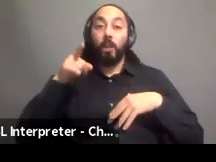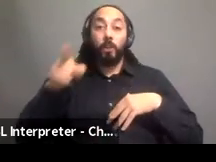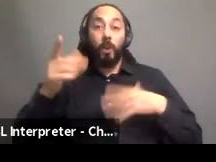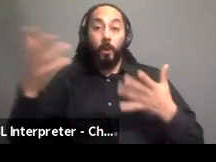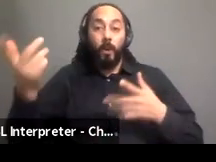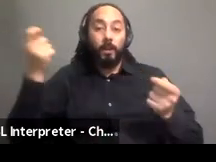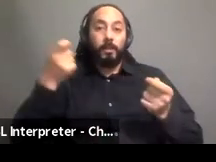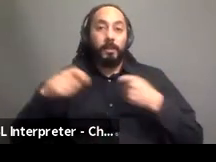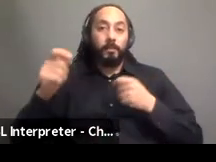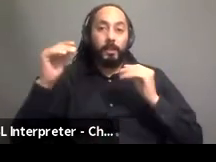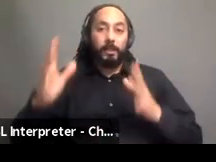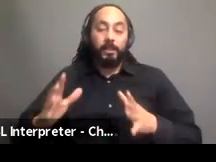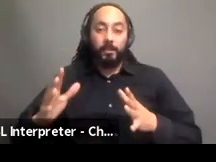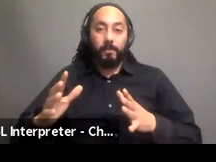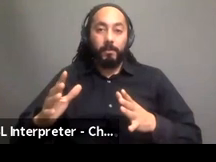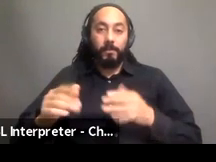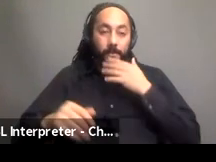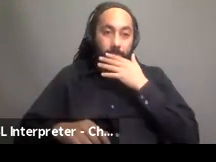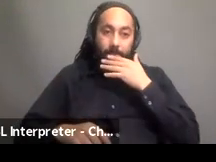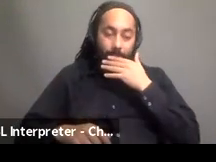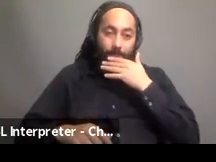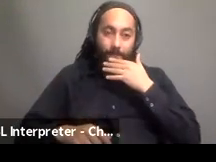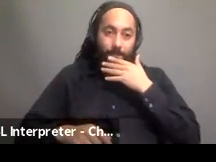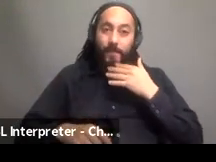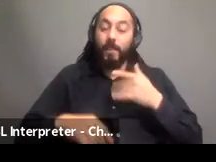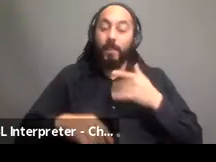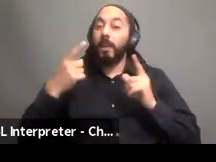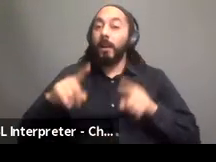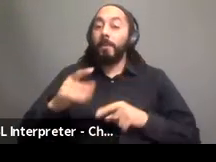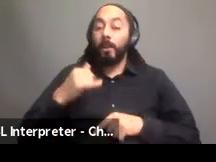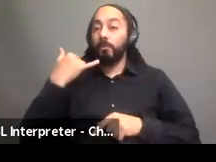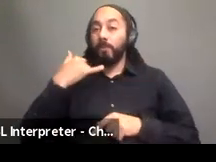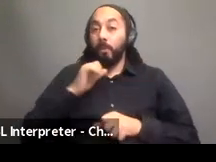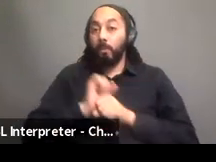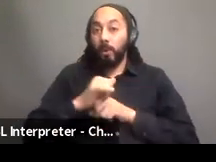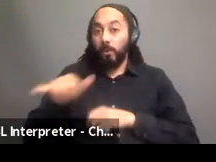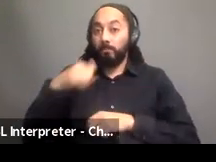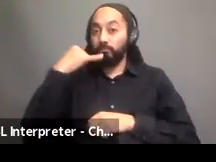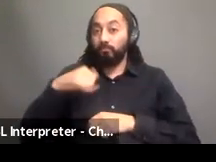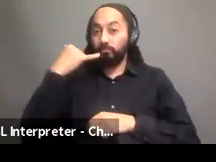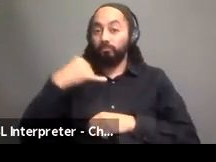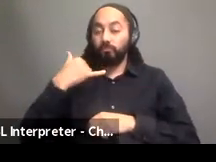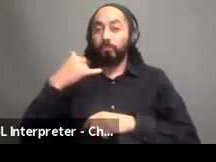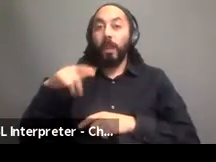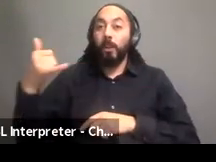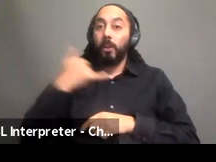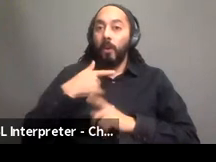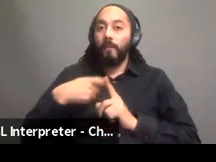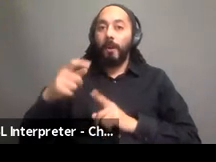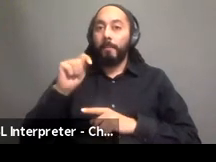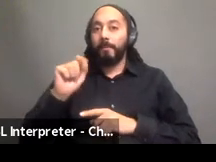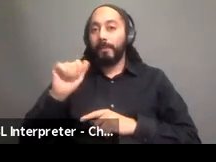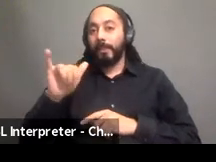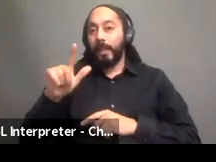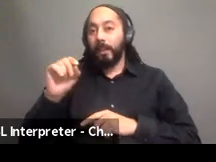me answering the phone at work. And Taylor has called you. So Taylor has a new job